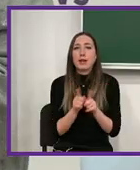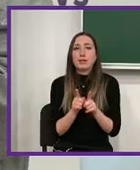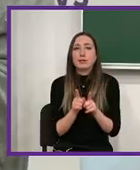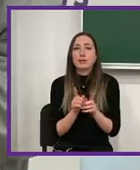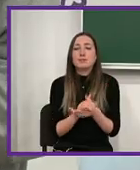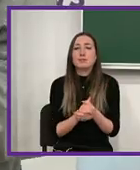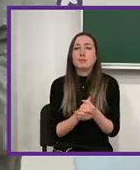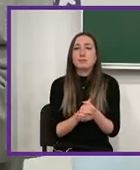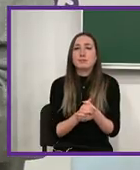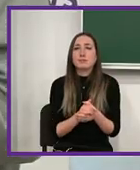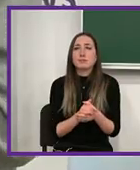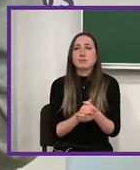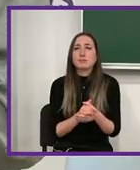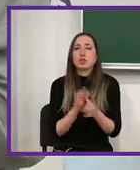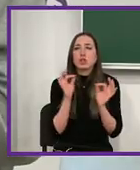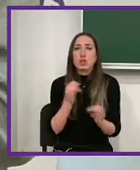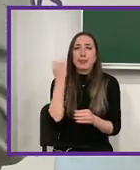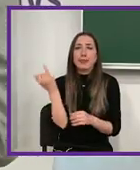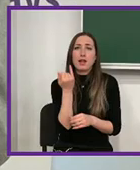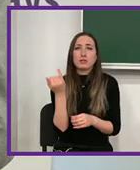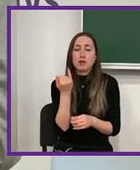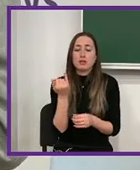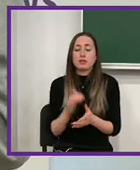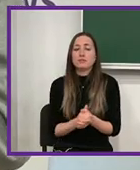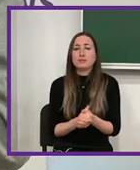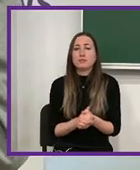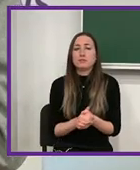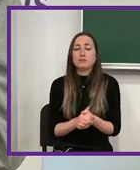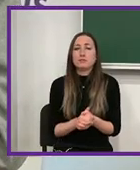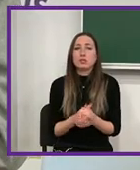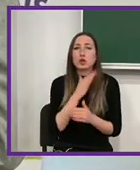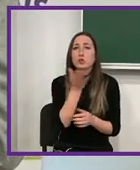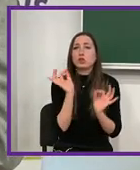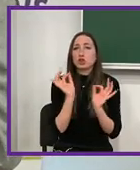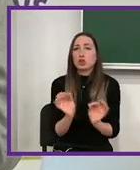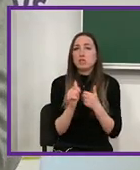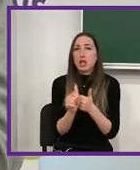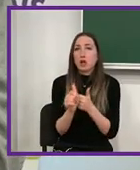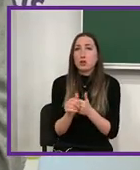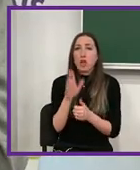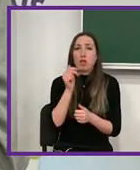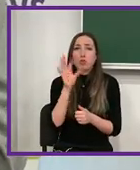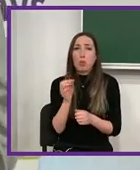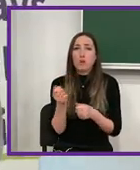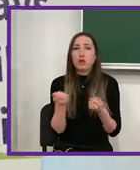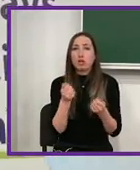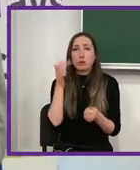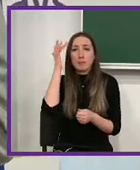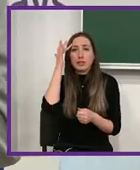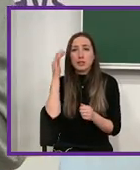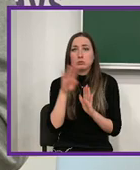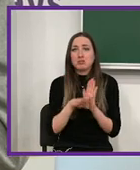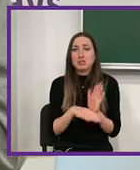Interesting. And you follow very clearly the structure of the UN guiding principles, also going through the main components. And I think that's very